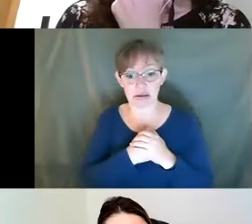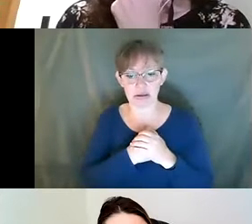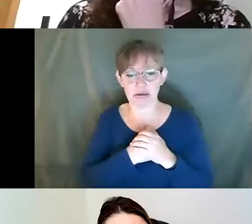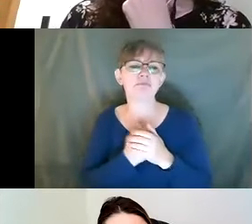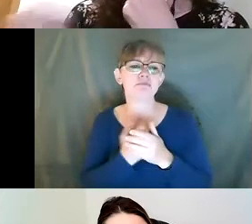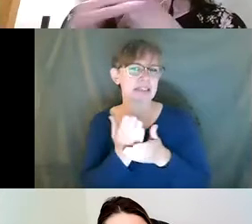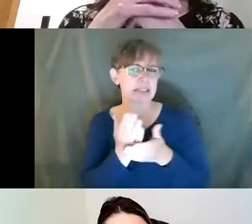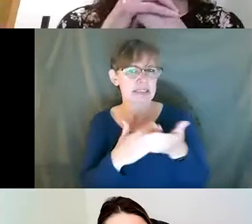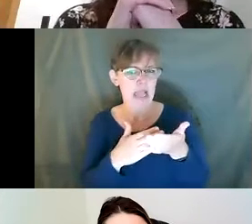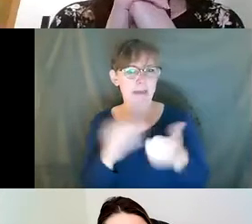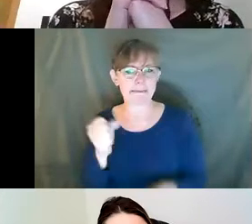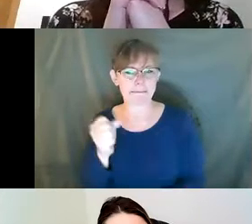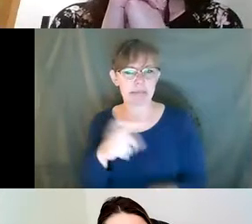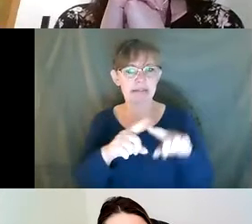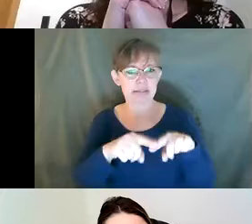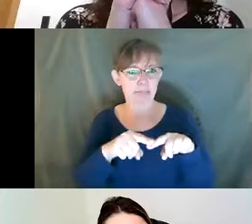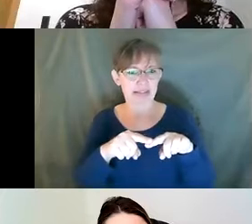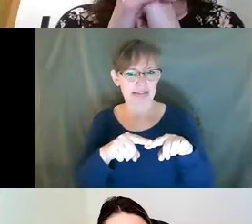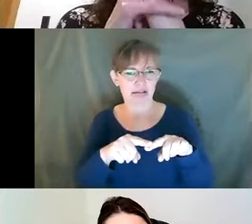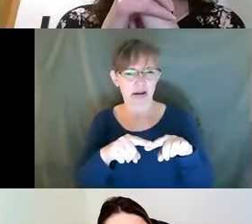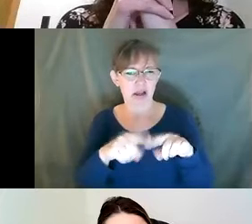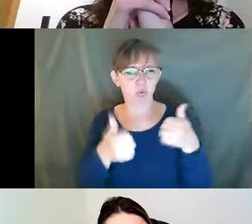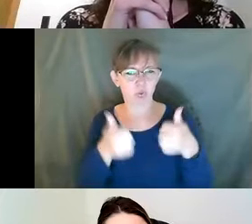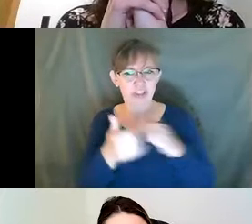Some, yeah, it depends on the county.